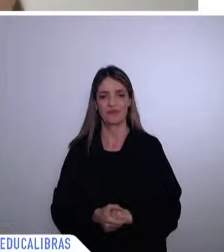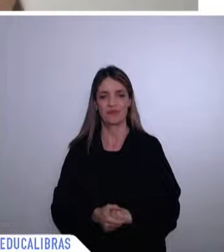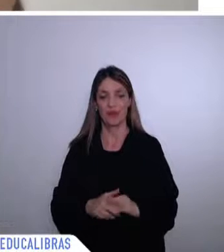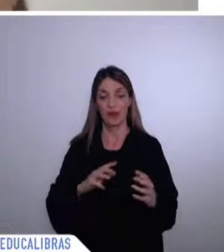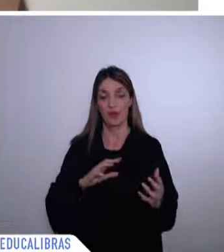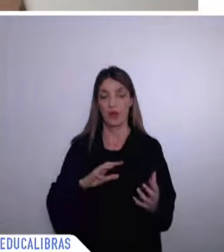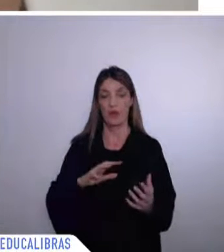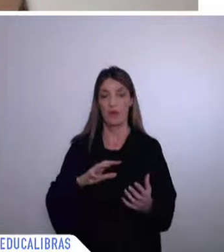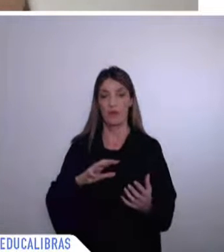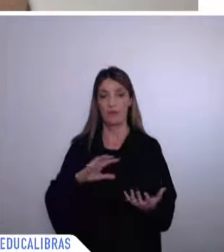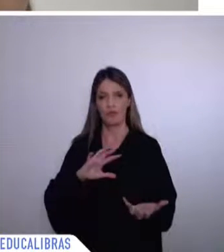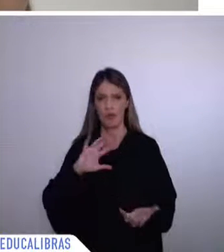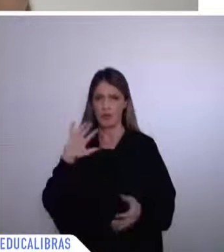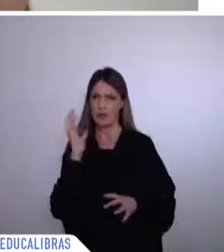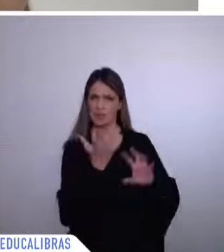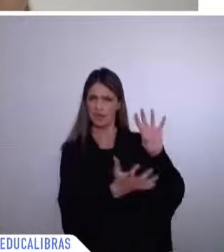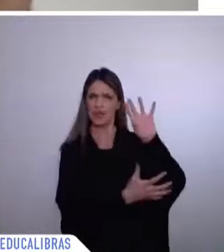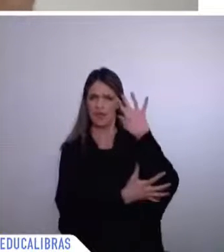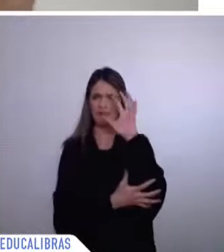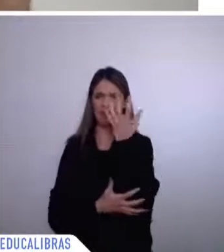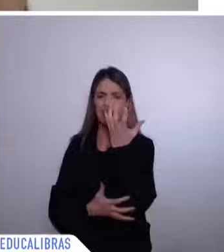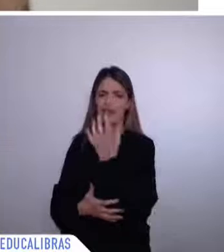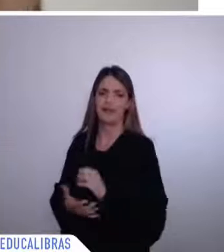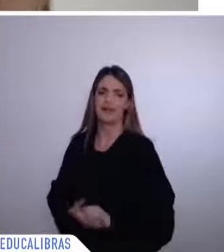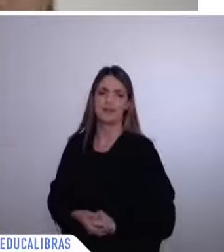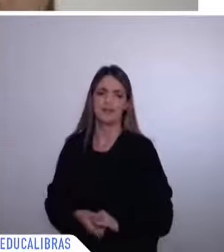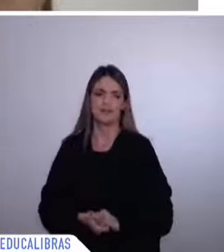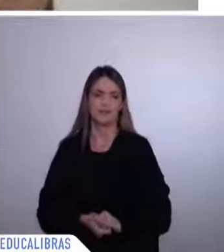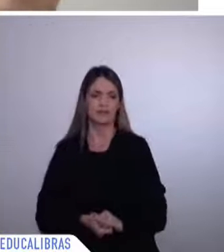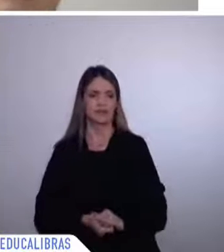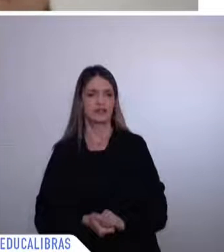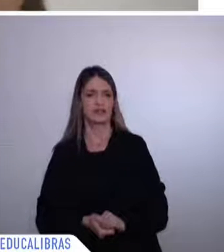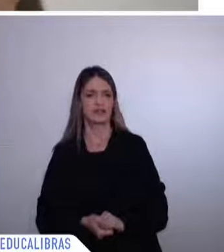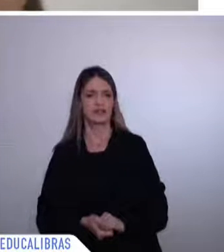on Saturday regarding the environment.